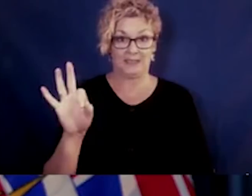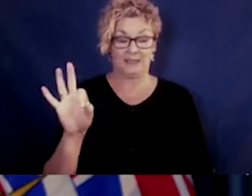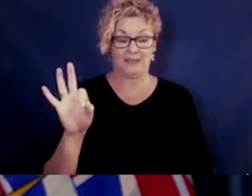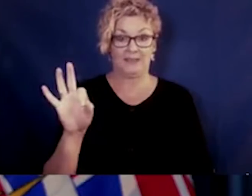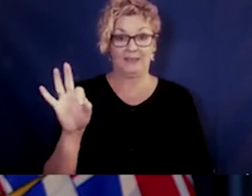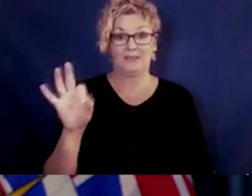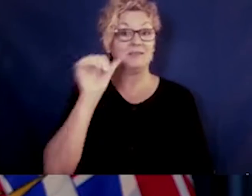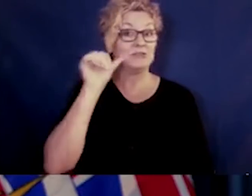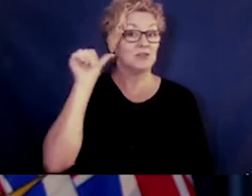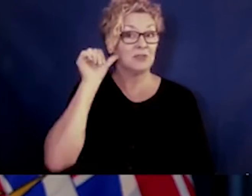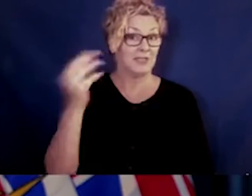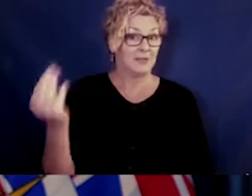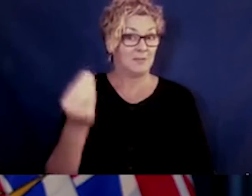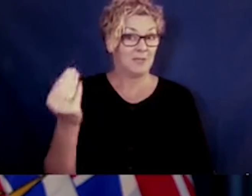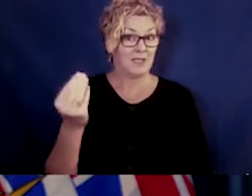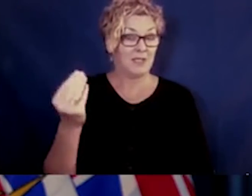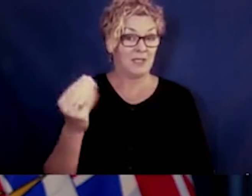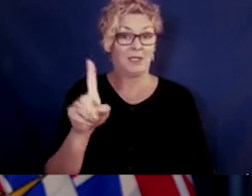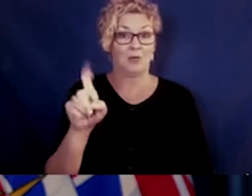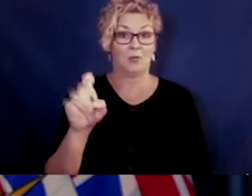3,892 people in Vancouver Coastal Health,